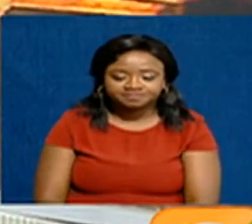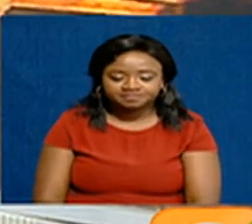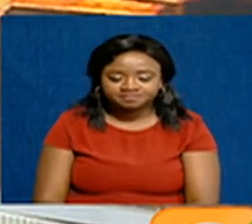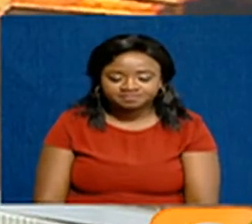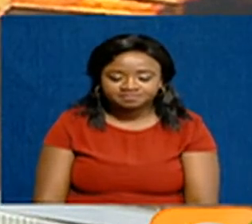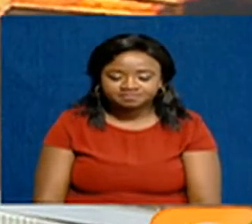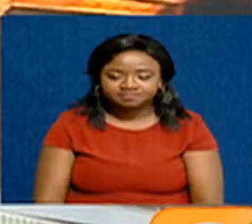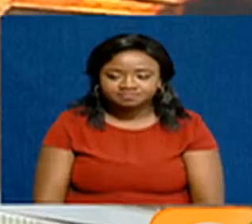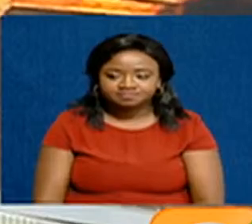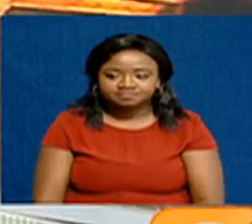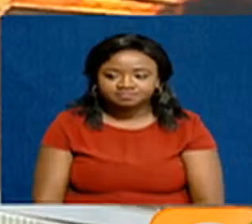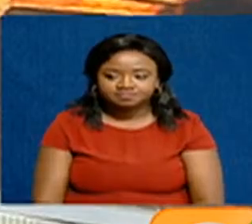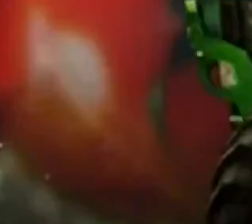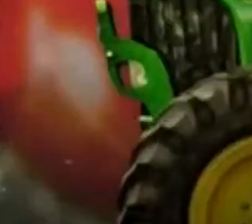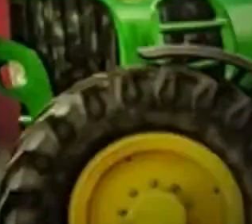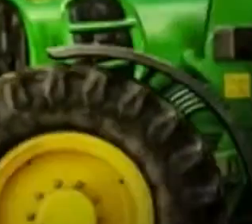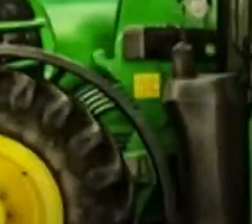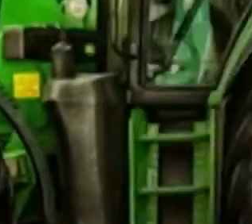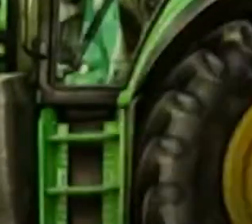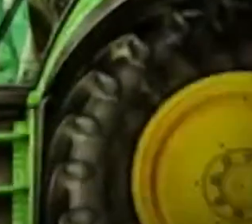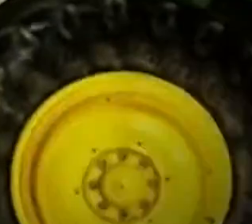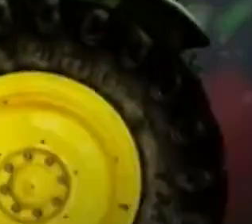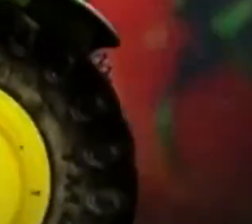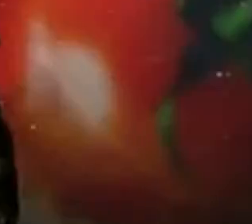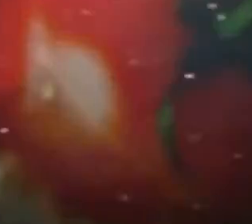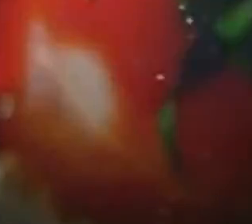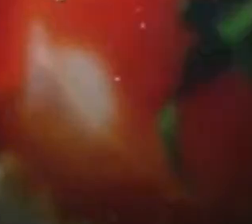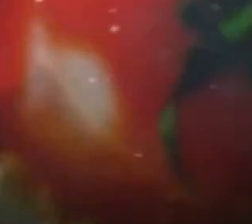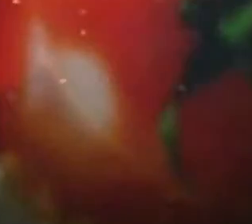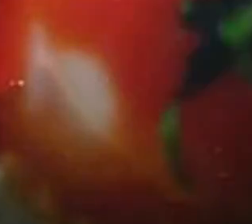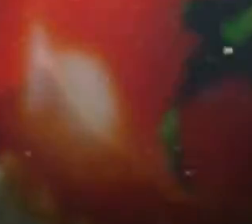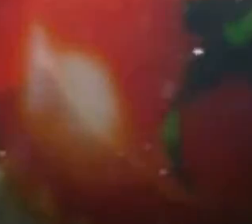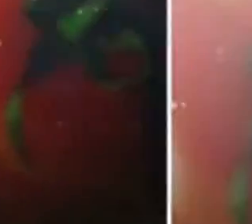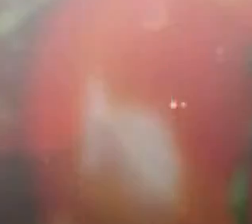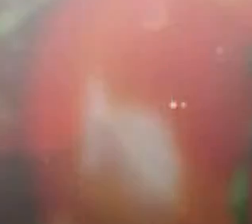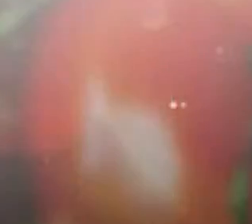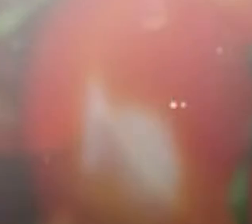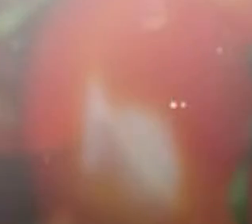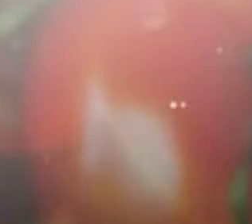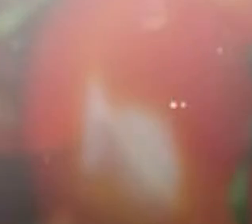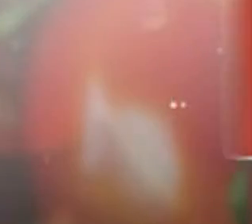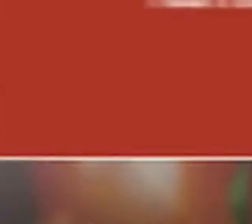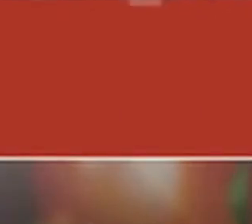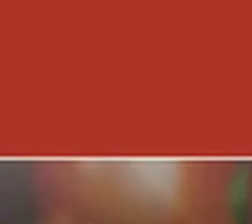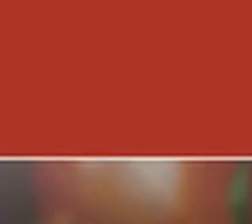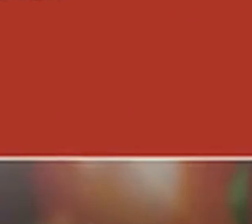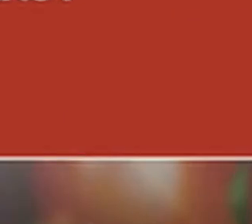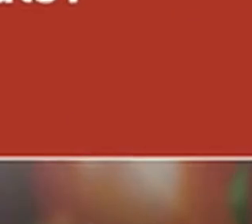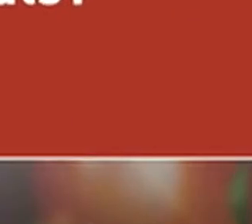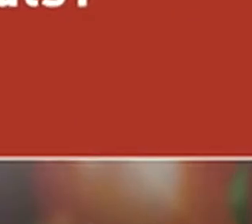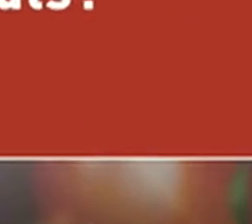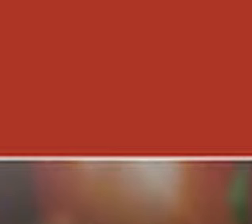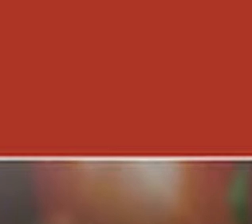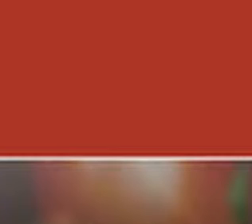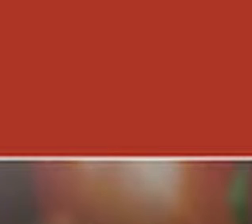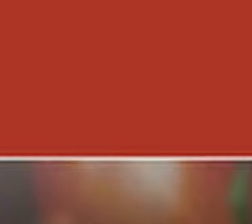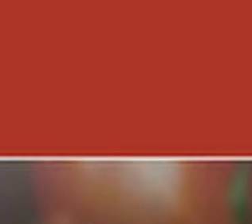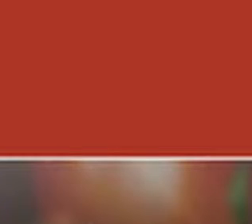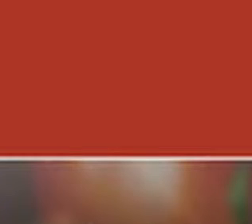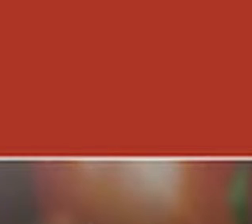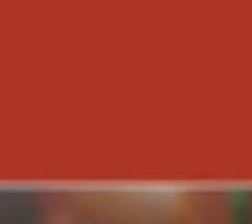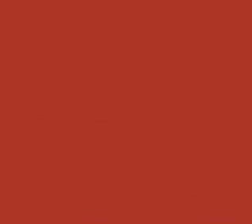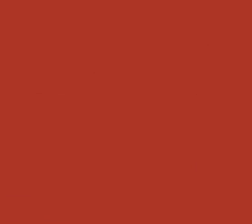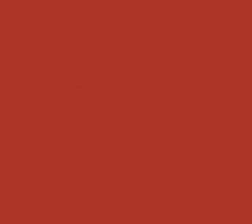Smart Farm. Smart Farm, brought to you by Equity. Need to purchase farm inputs